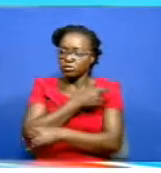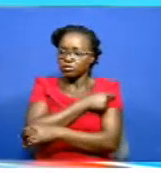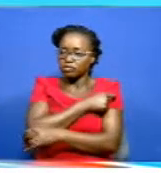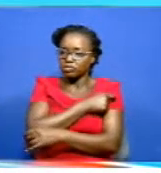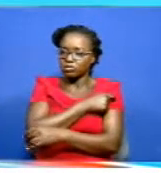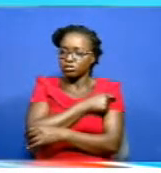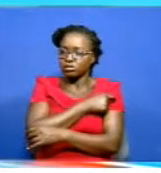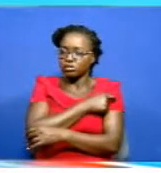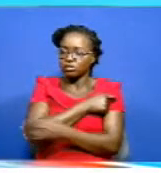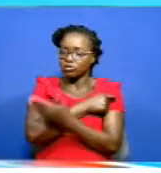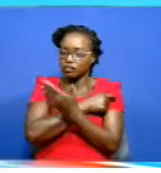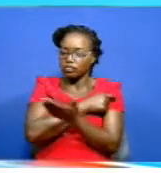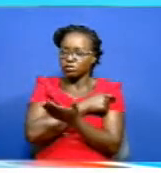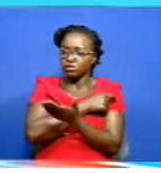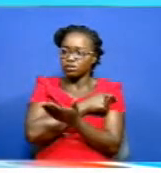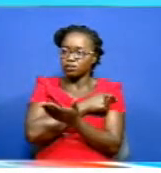not